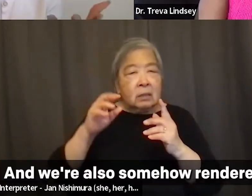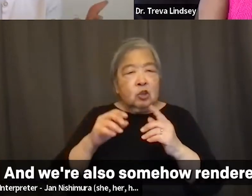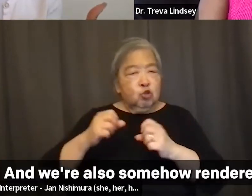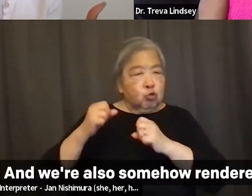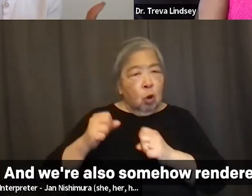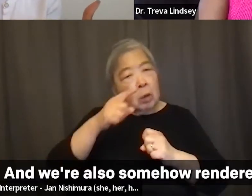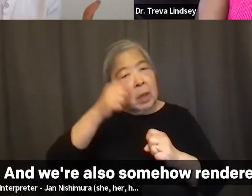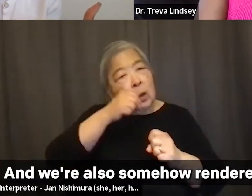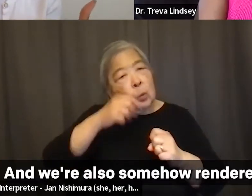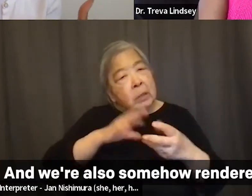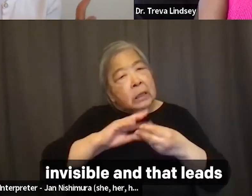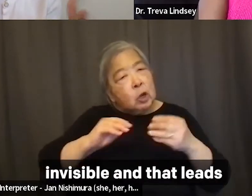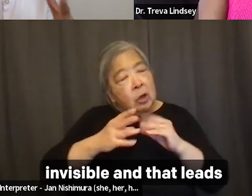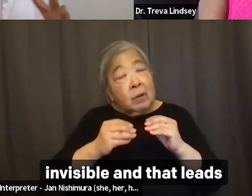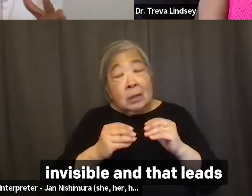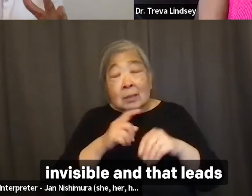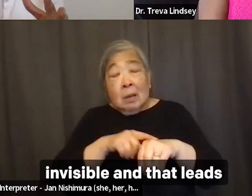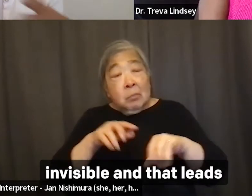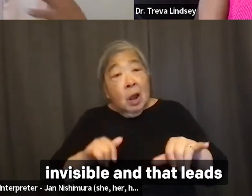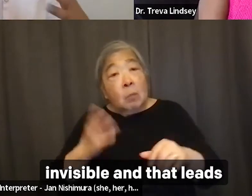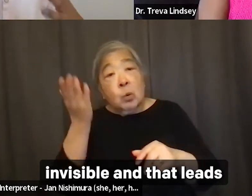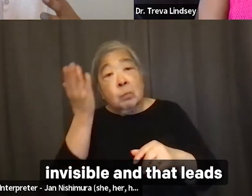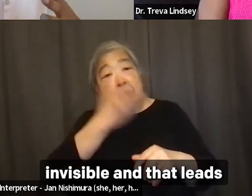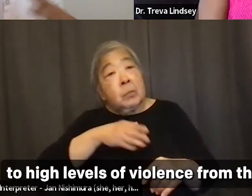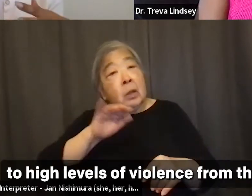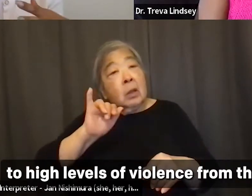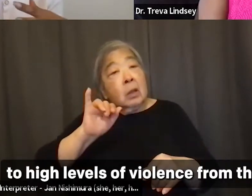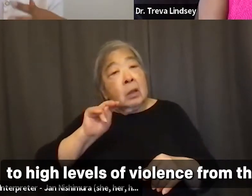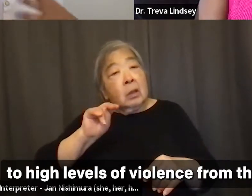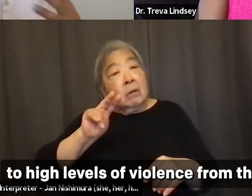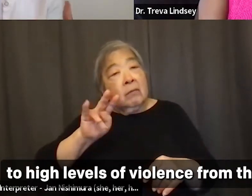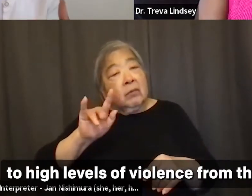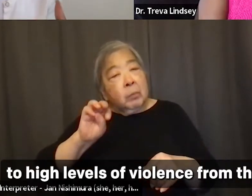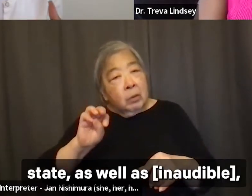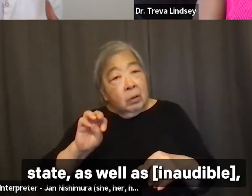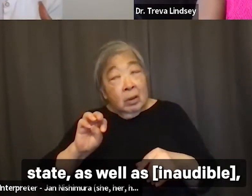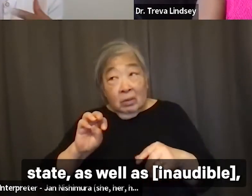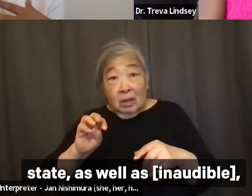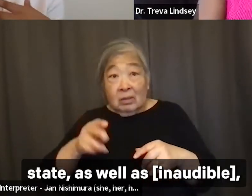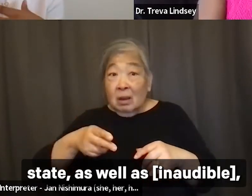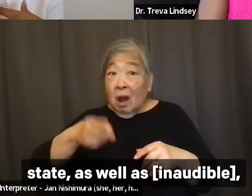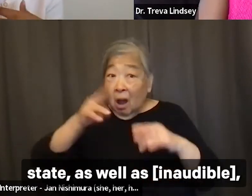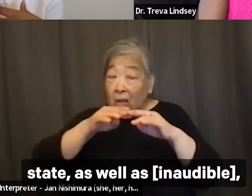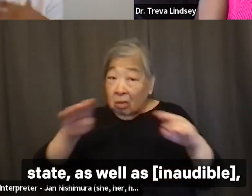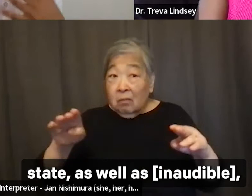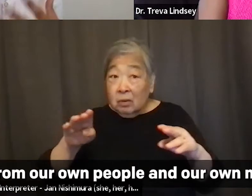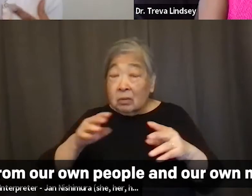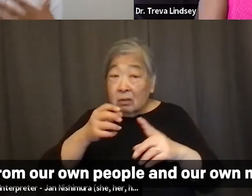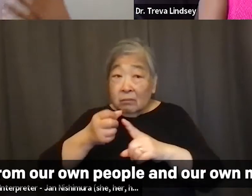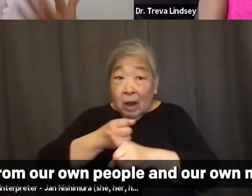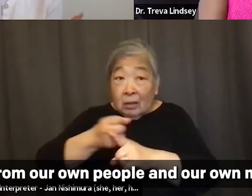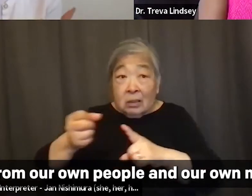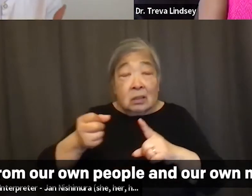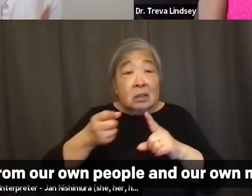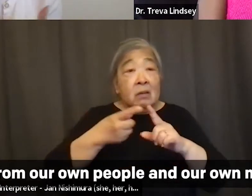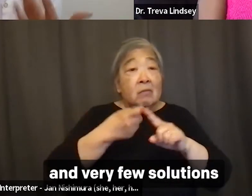we're also somehow rendered invisible. And that leads to high levels of violence from the state, as well as intercommunally from our own people and